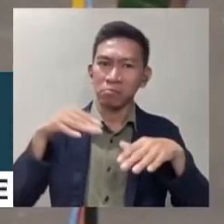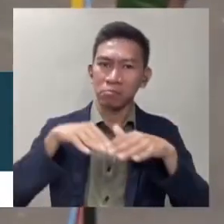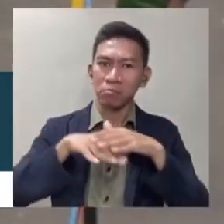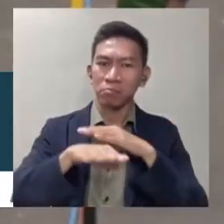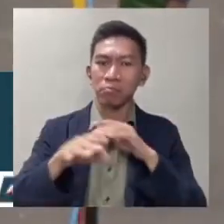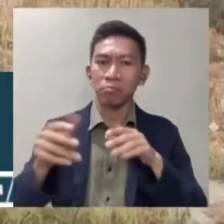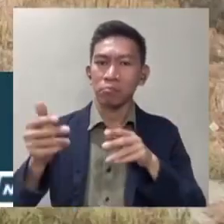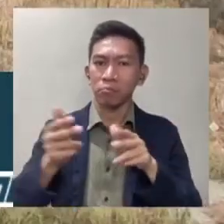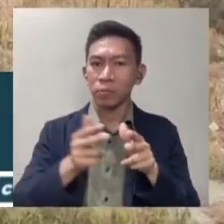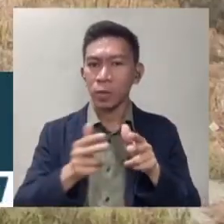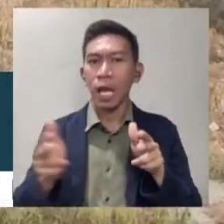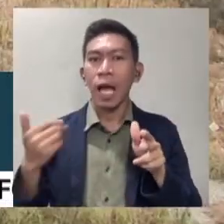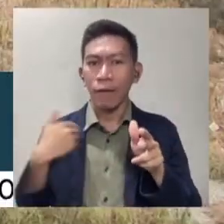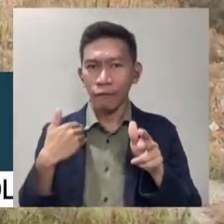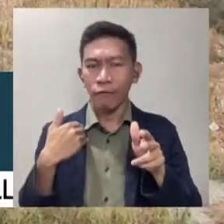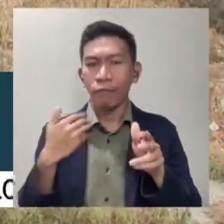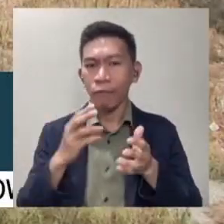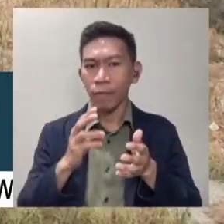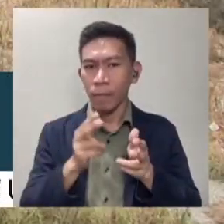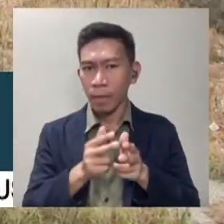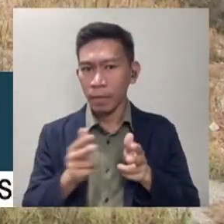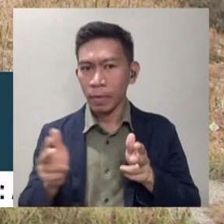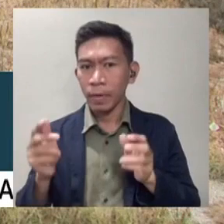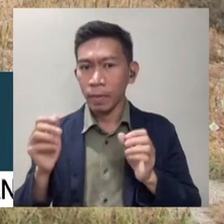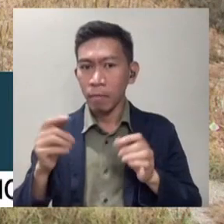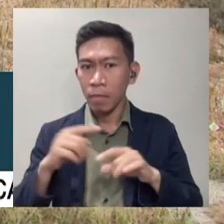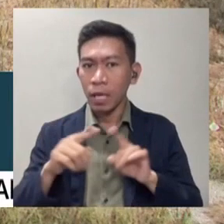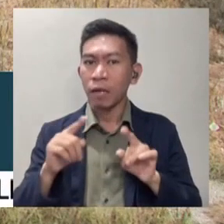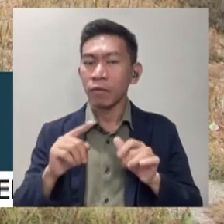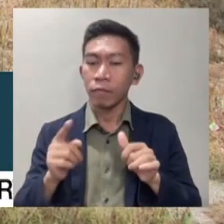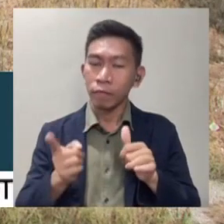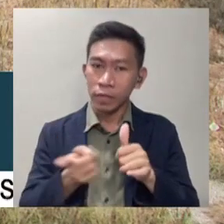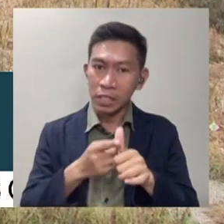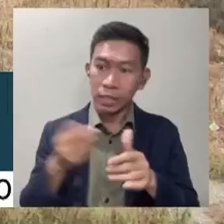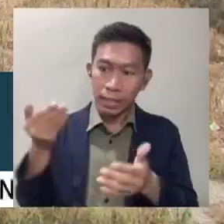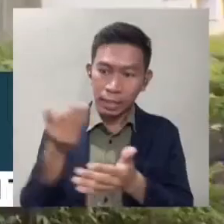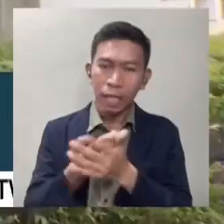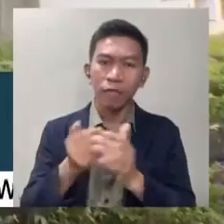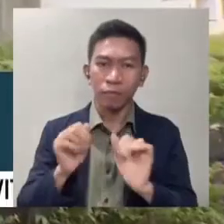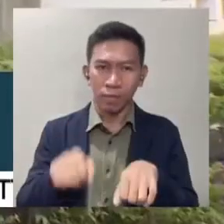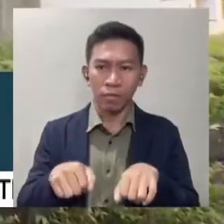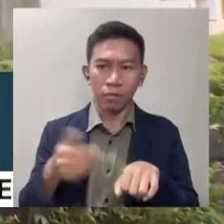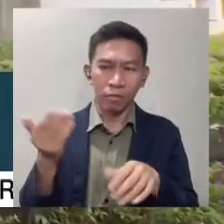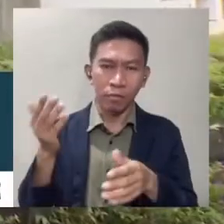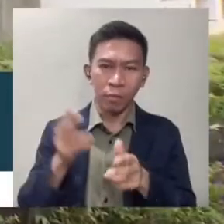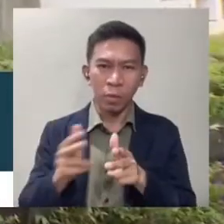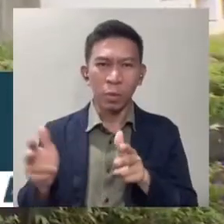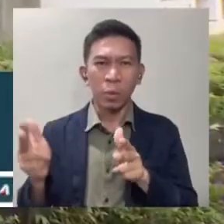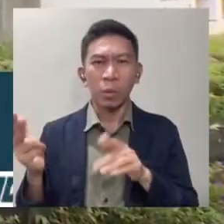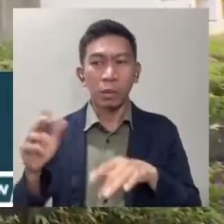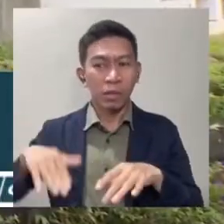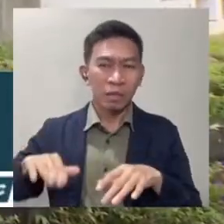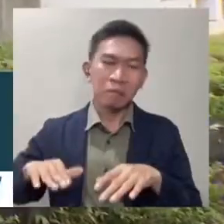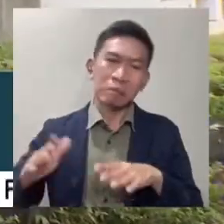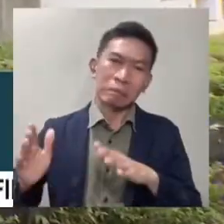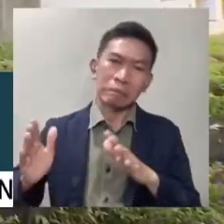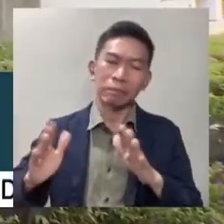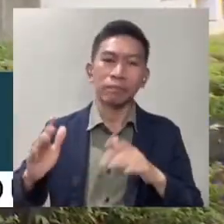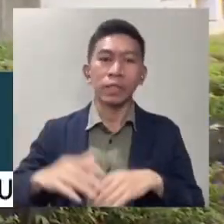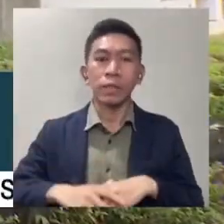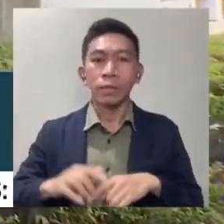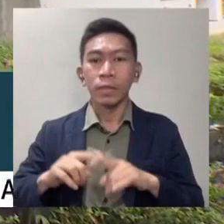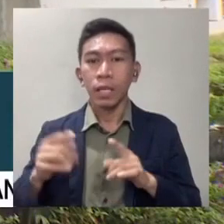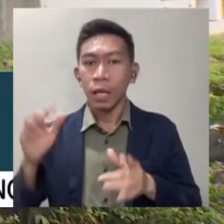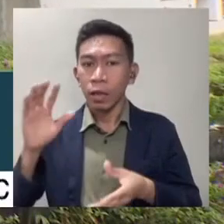spaces allotted inside, but they are on a first-come, first-served basis. Park management said more than